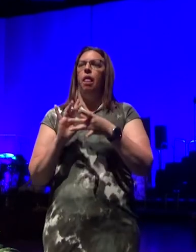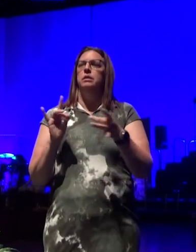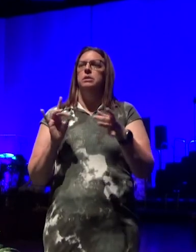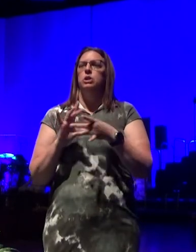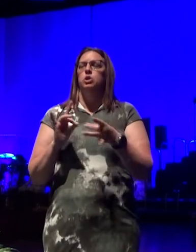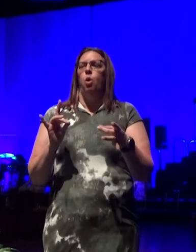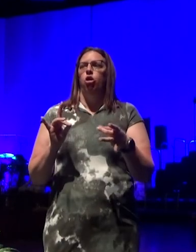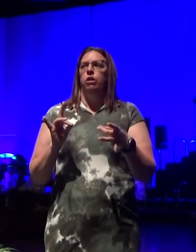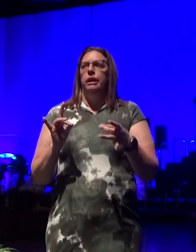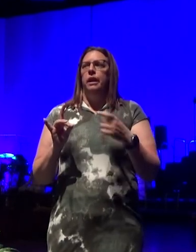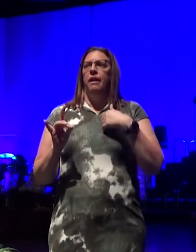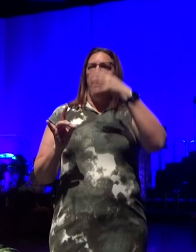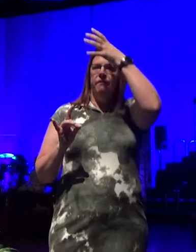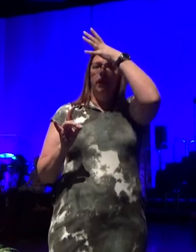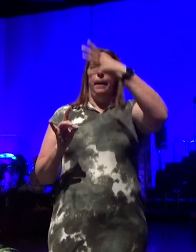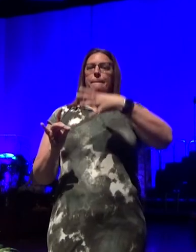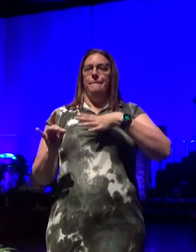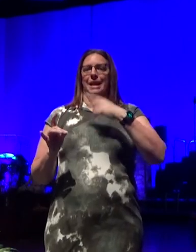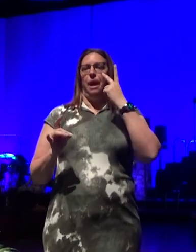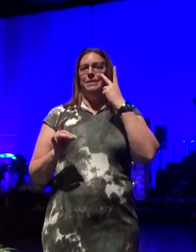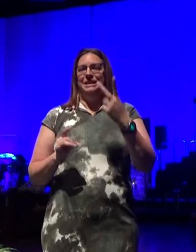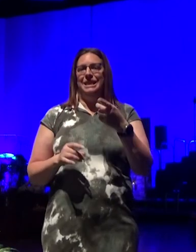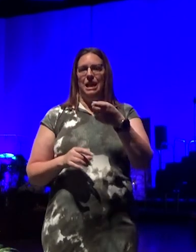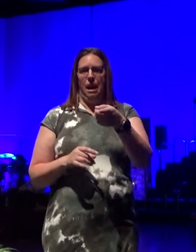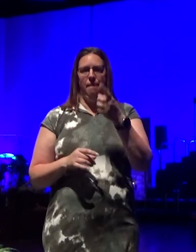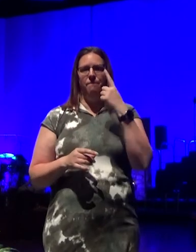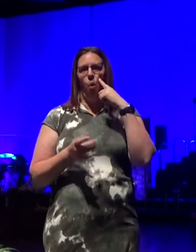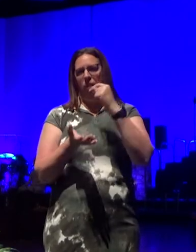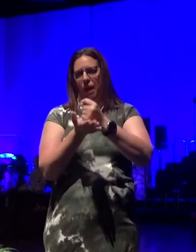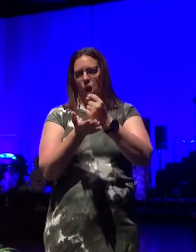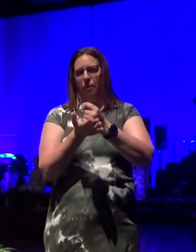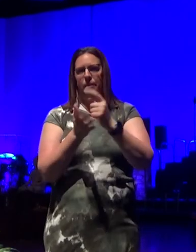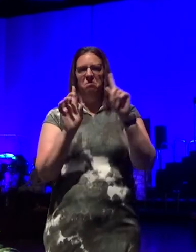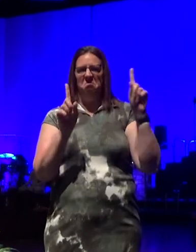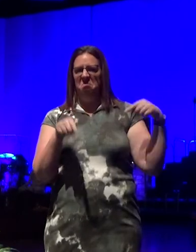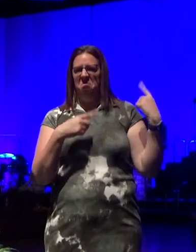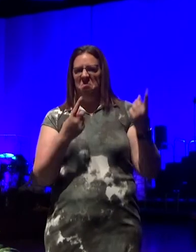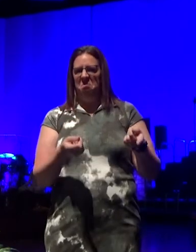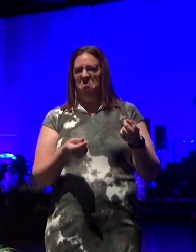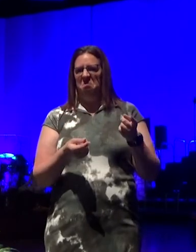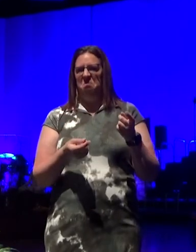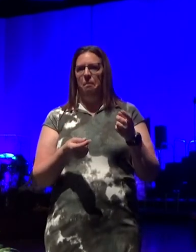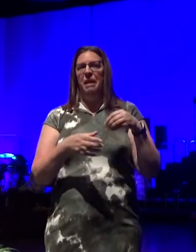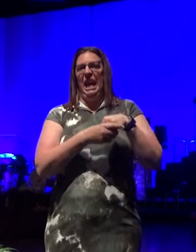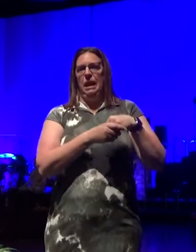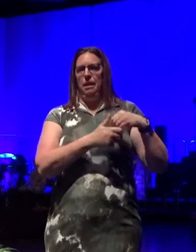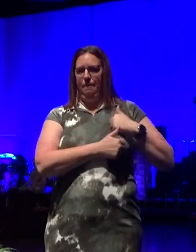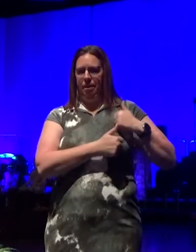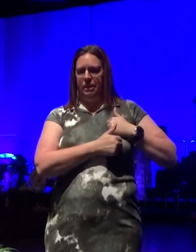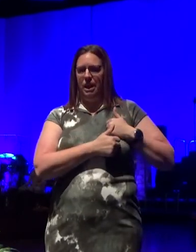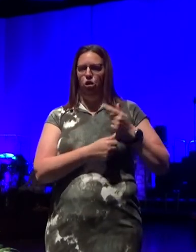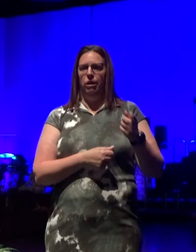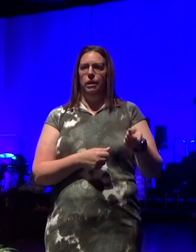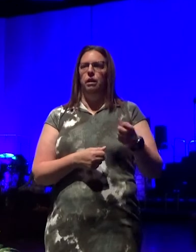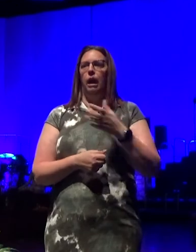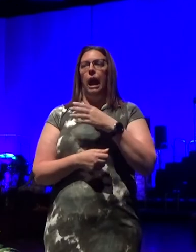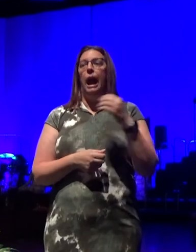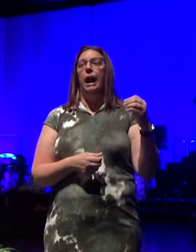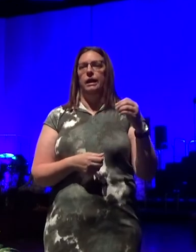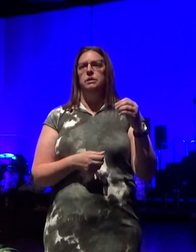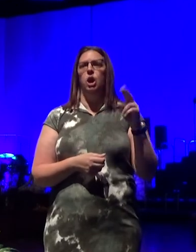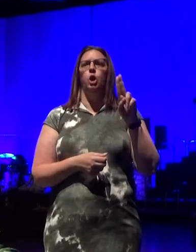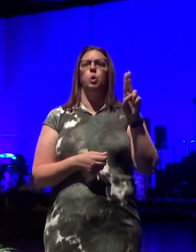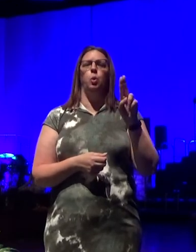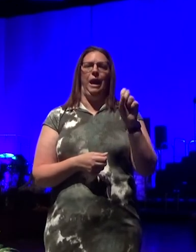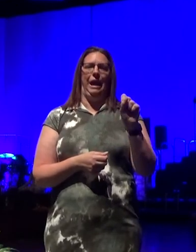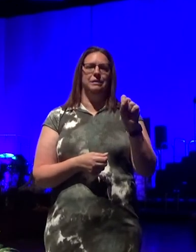come and see him for therapy who had been for a long time in the U.S. military and a U.S. diplomat. And